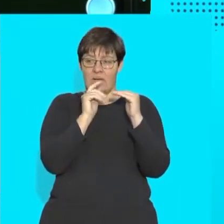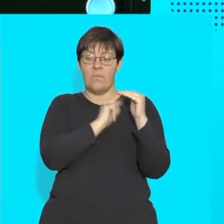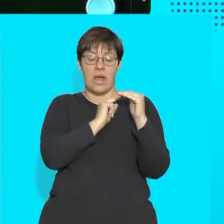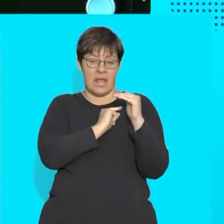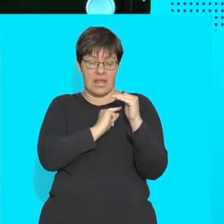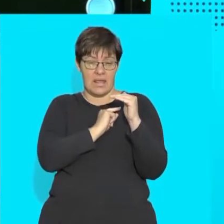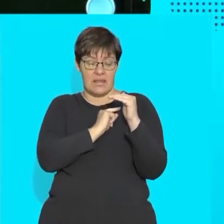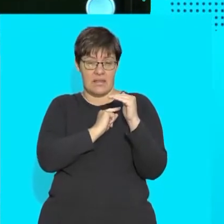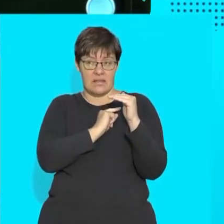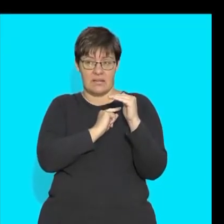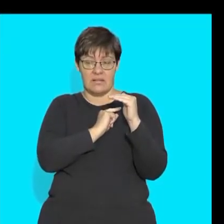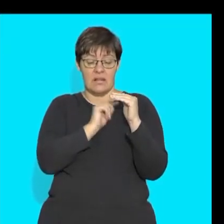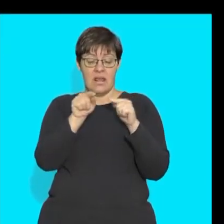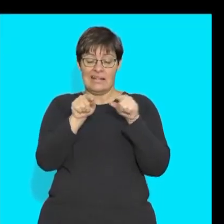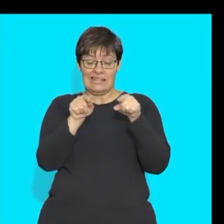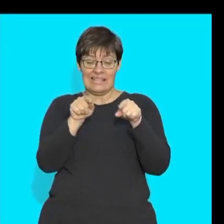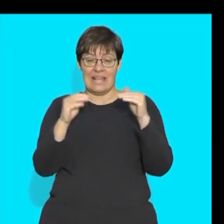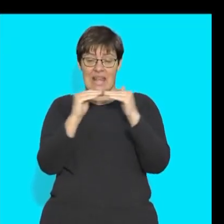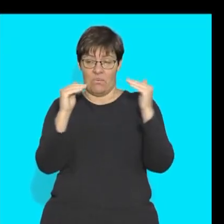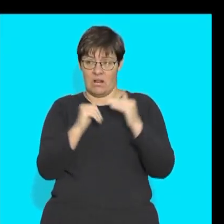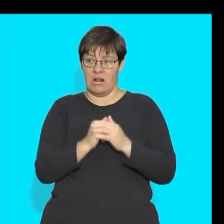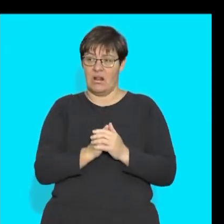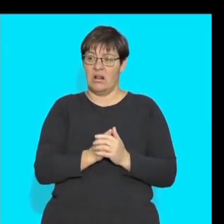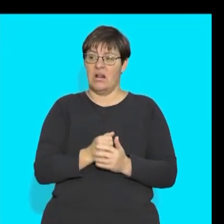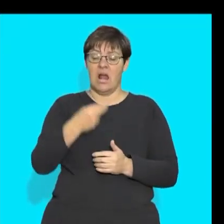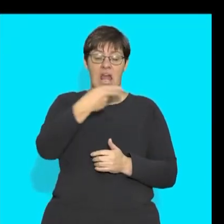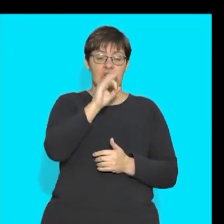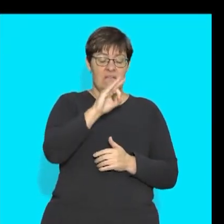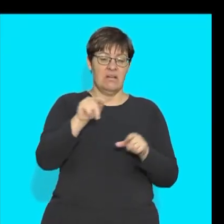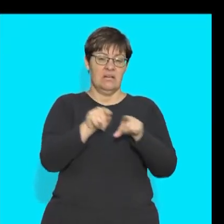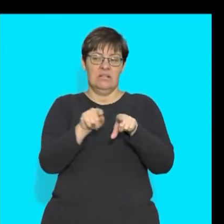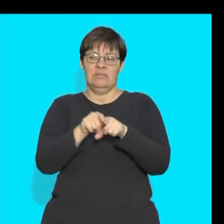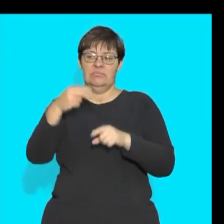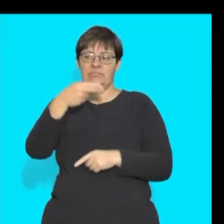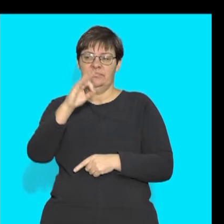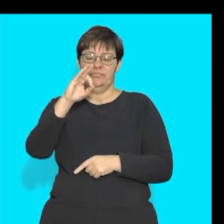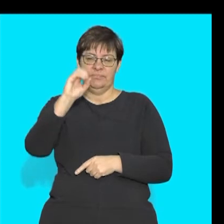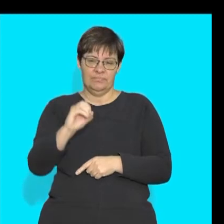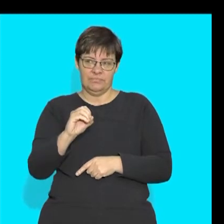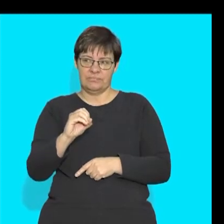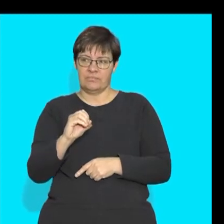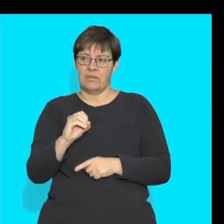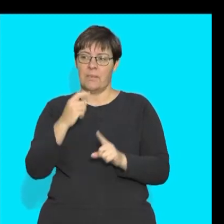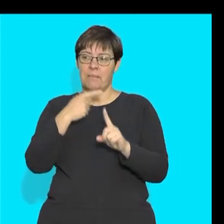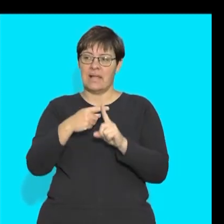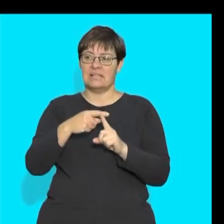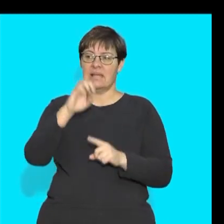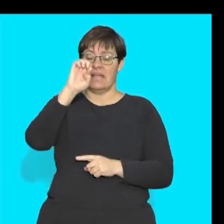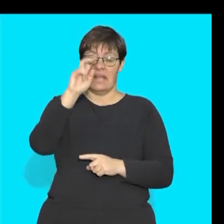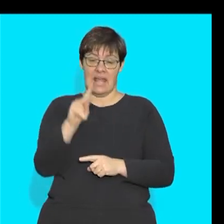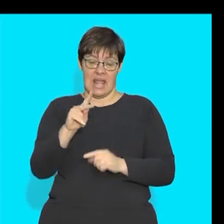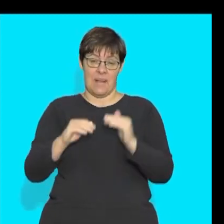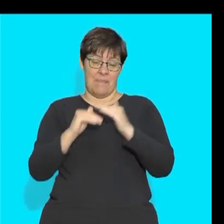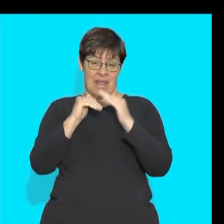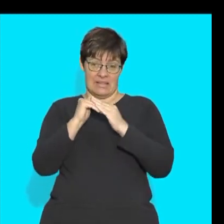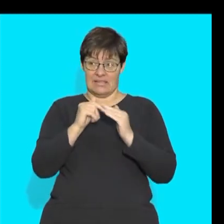because if those values are equal and we go HF equals HFO plus EK max,